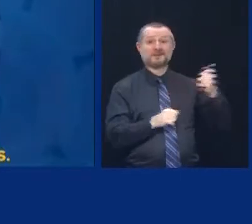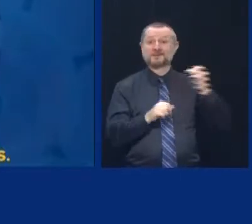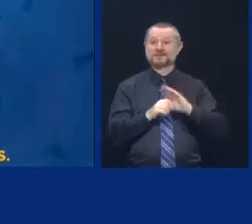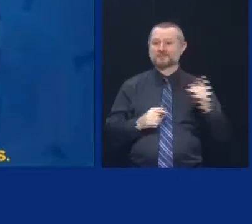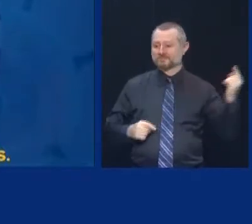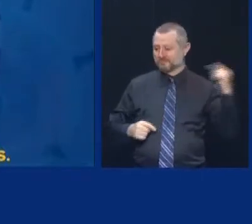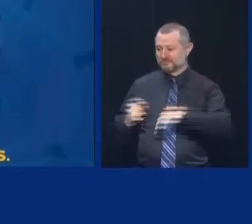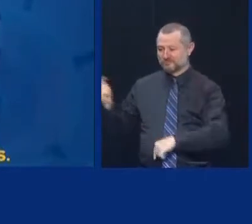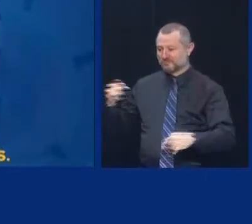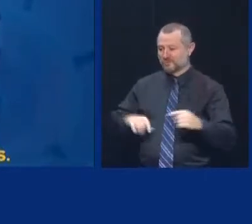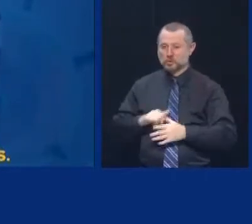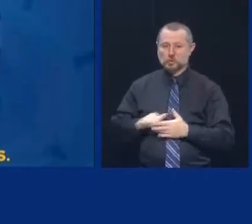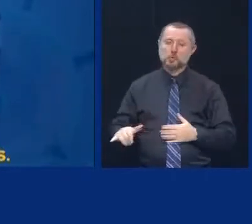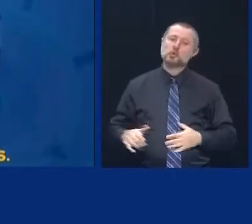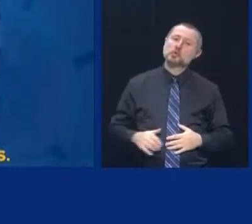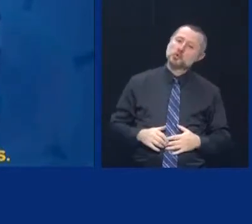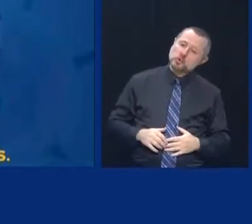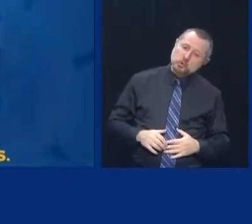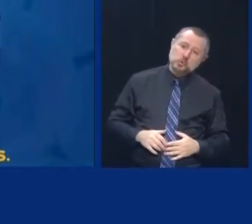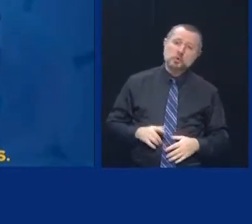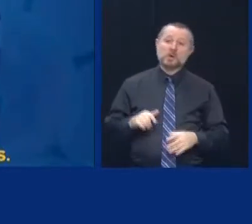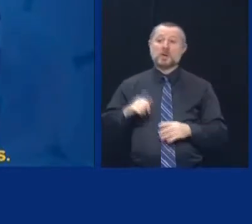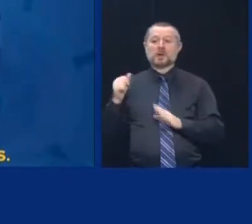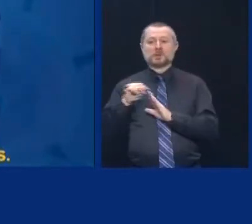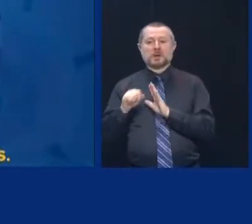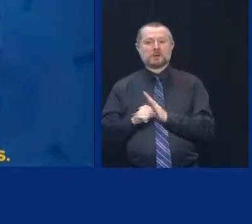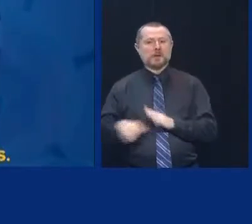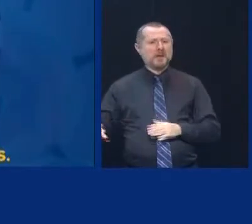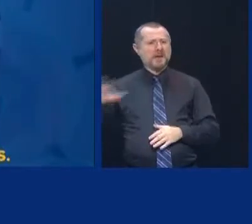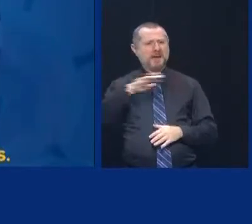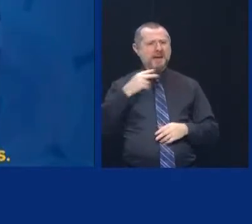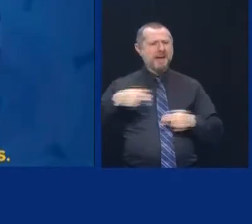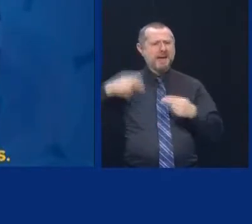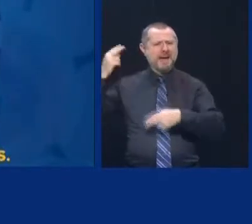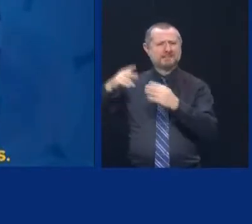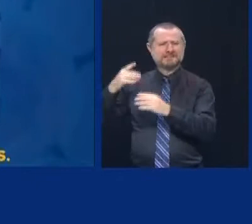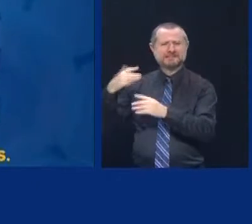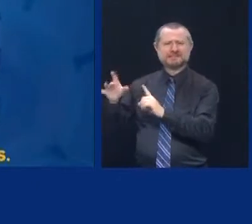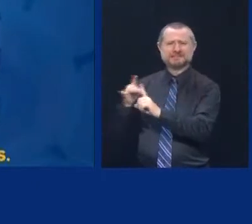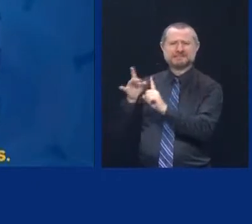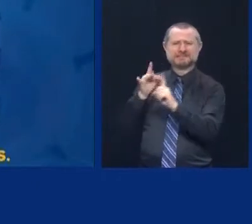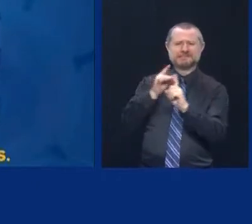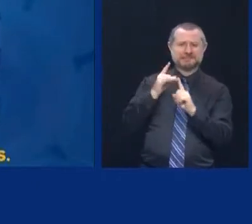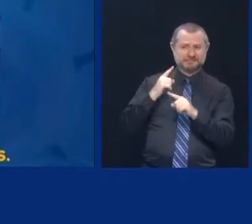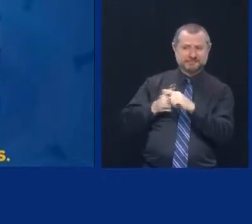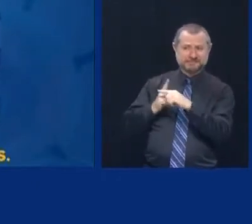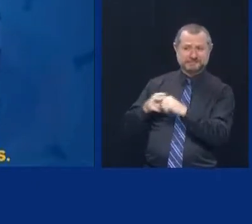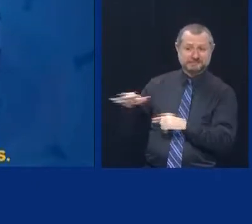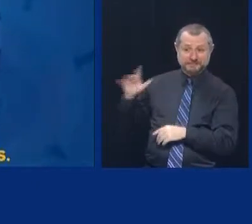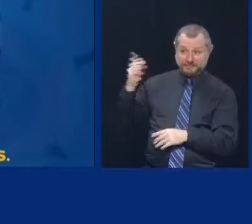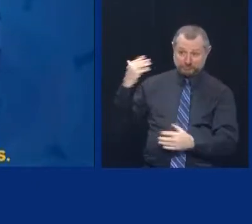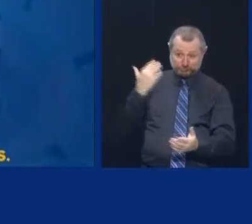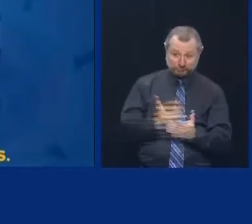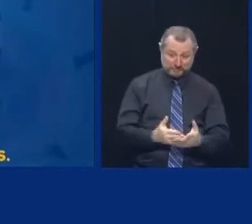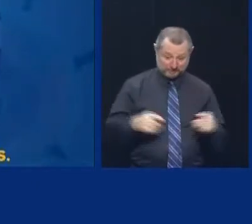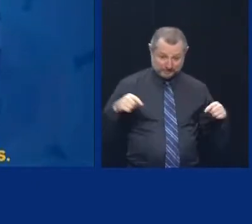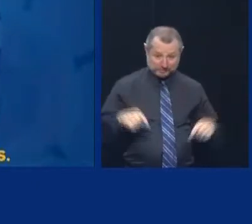they're coming from a higher infection rate place. And they pose, by definition, more of a